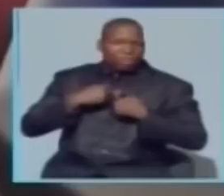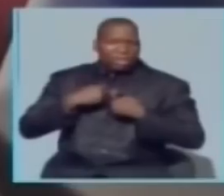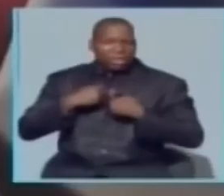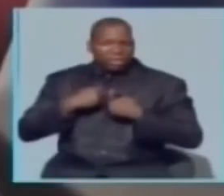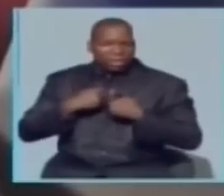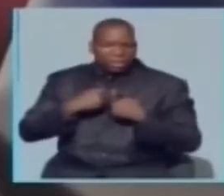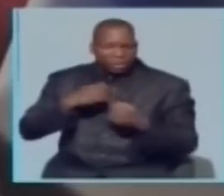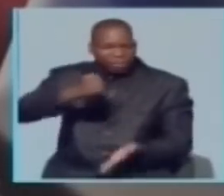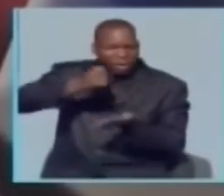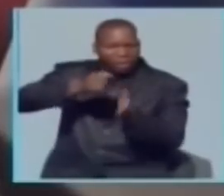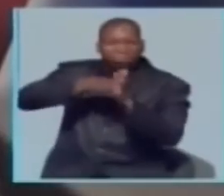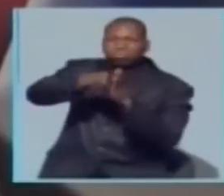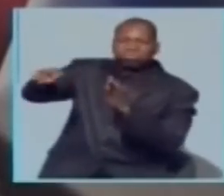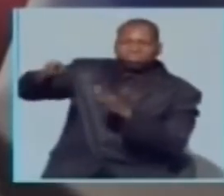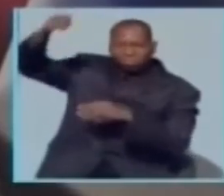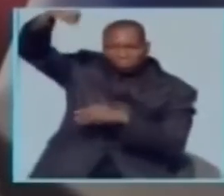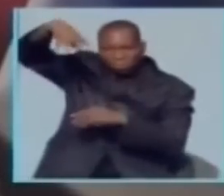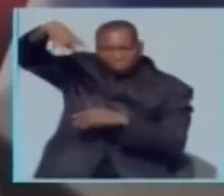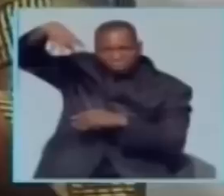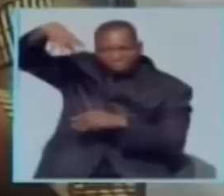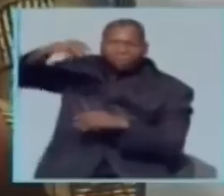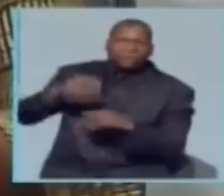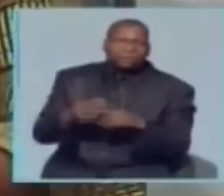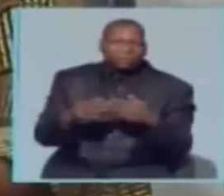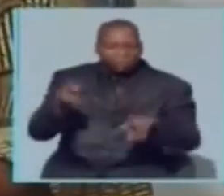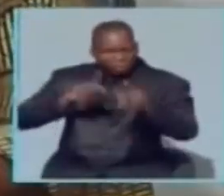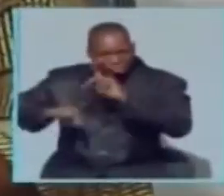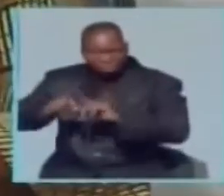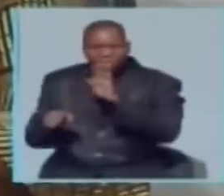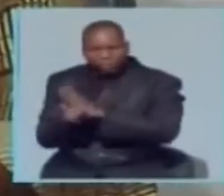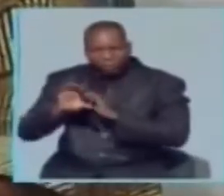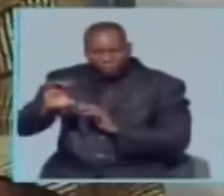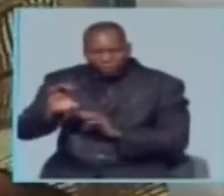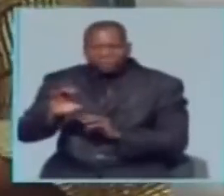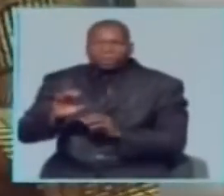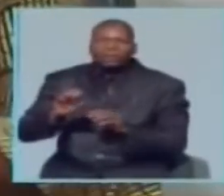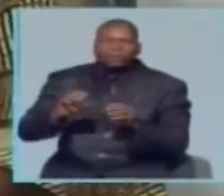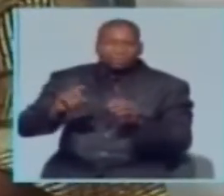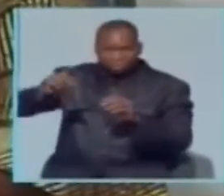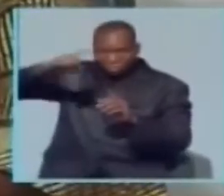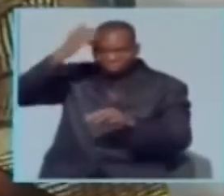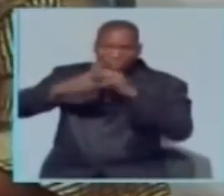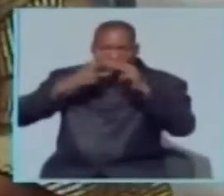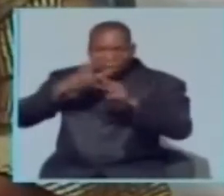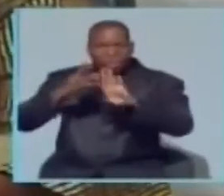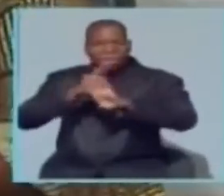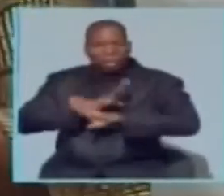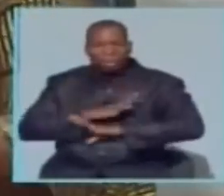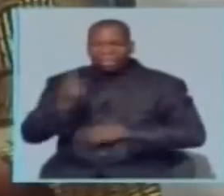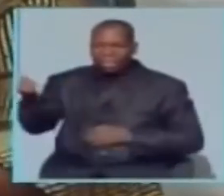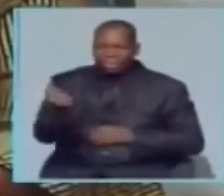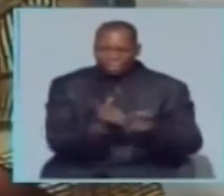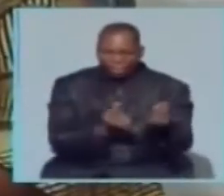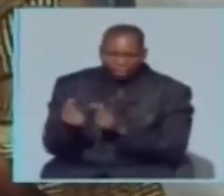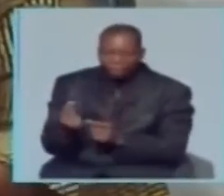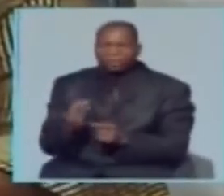to solar, the citizens, the private sector have come forward from all over the world, from Zambia, and they have said, we